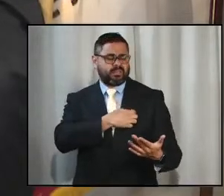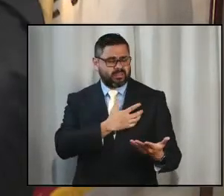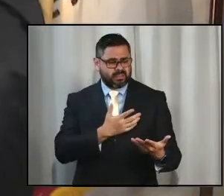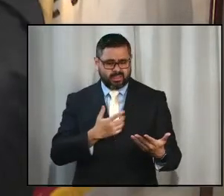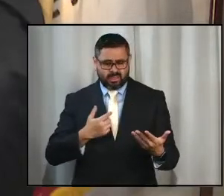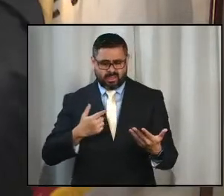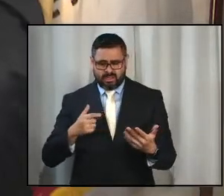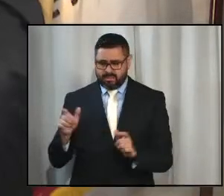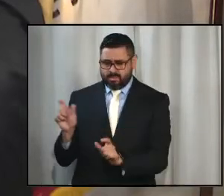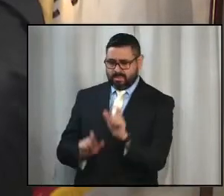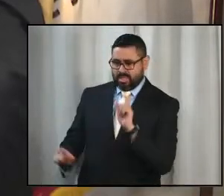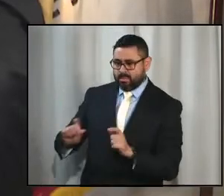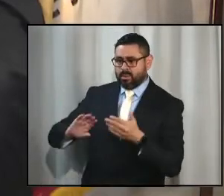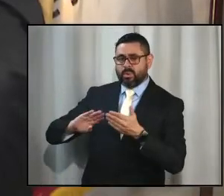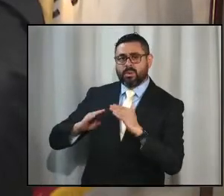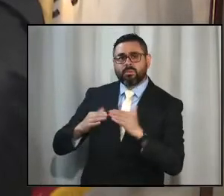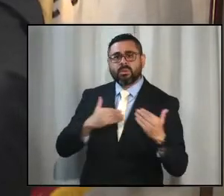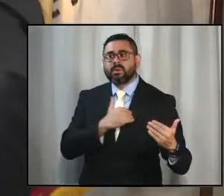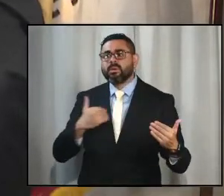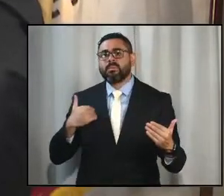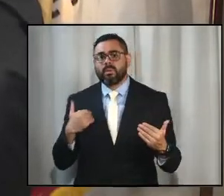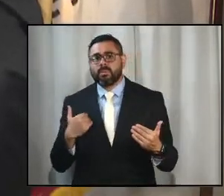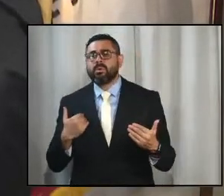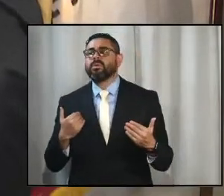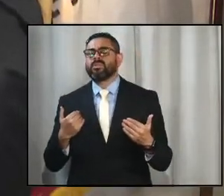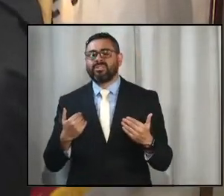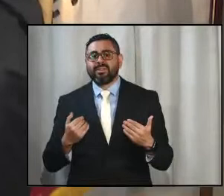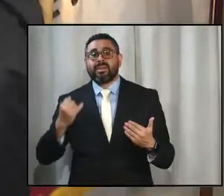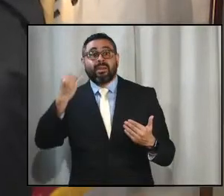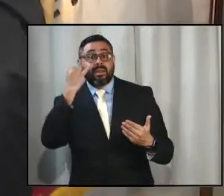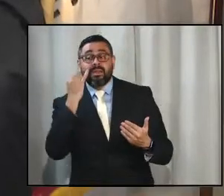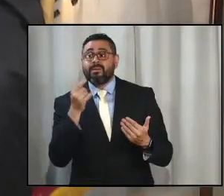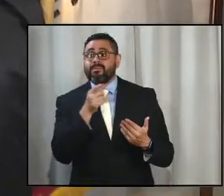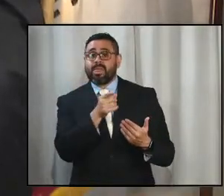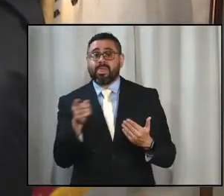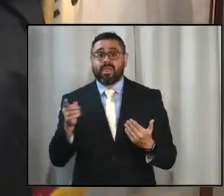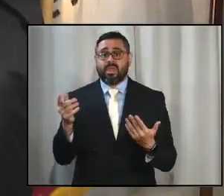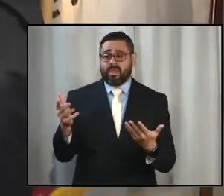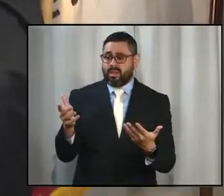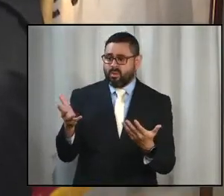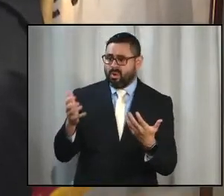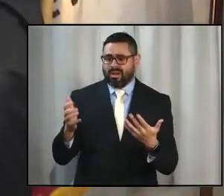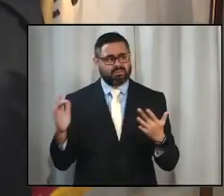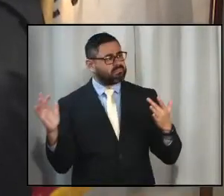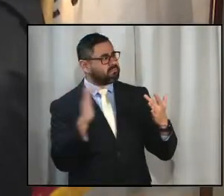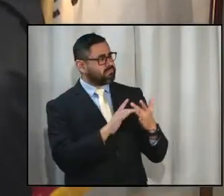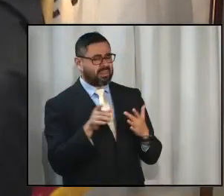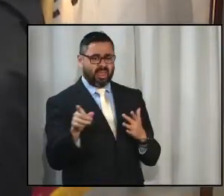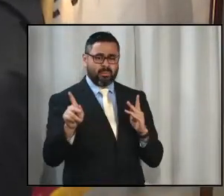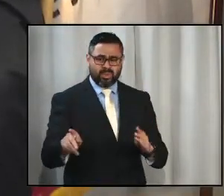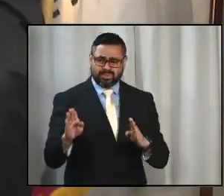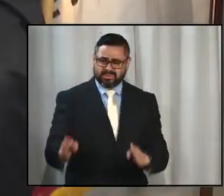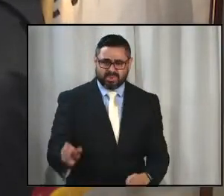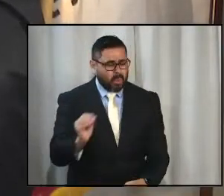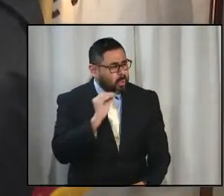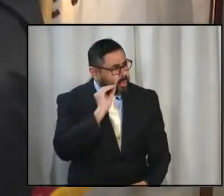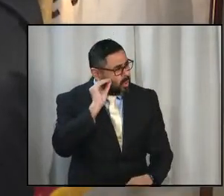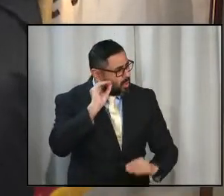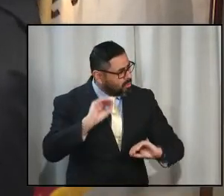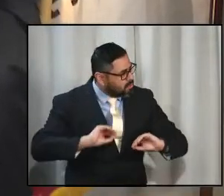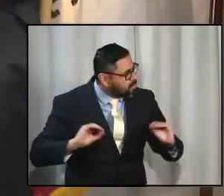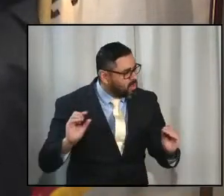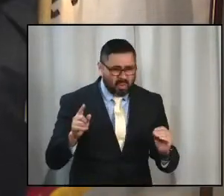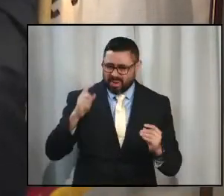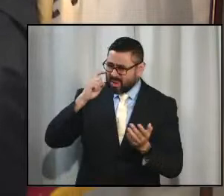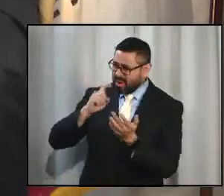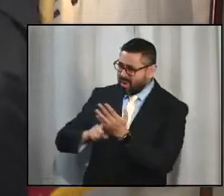they are facing, or if they want to come and talk with you regarding a person experiencing homelessness or an encampment? Who